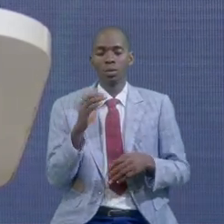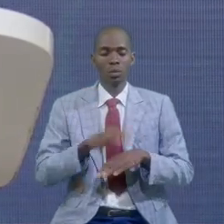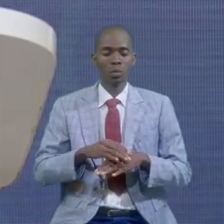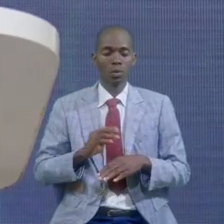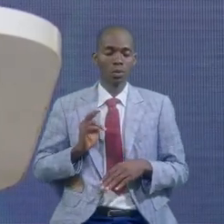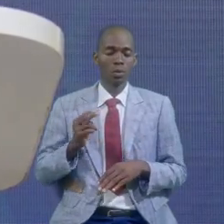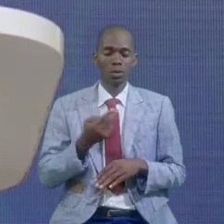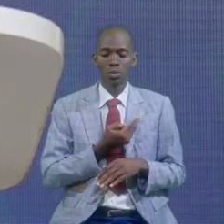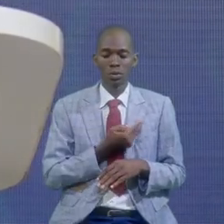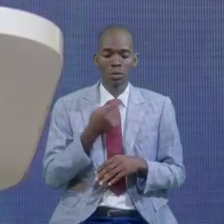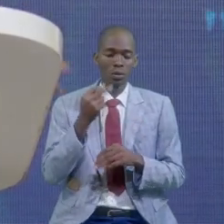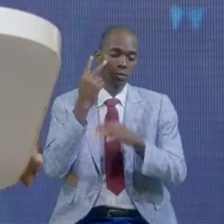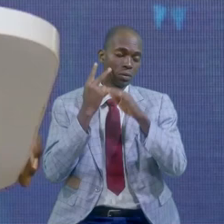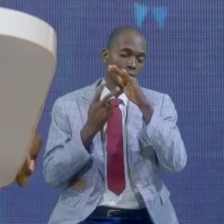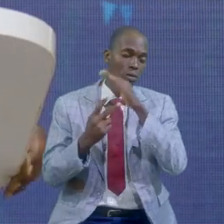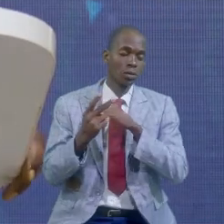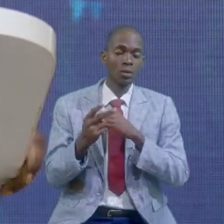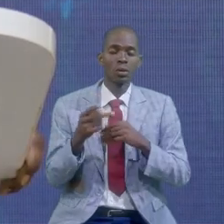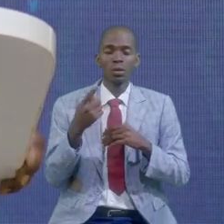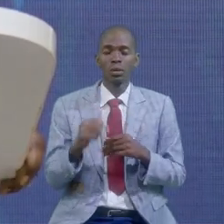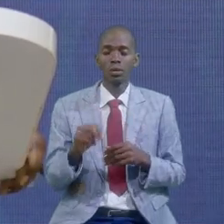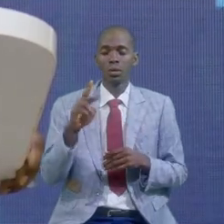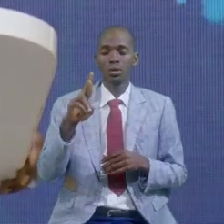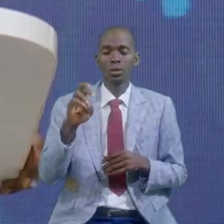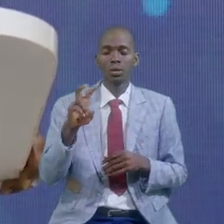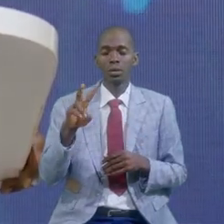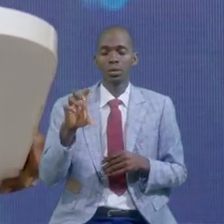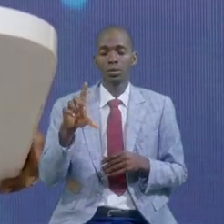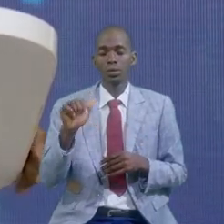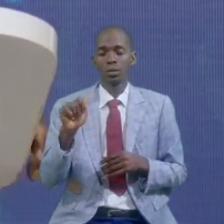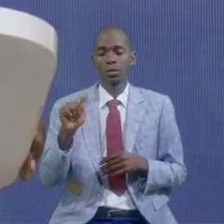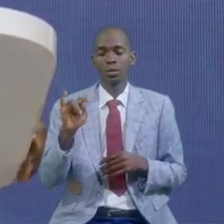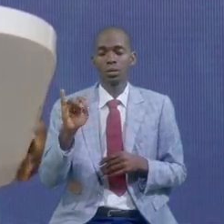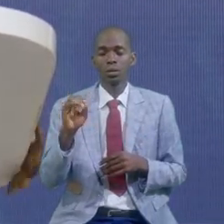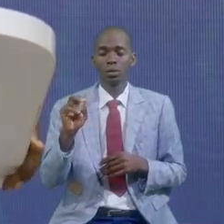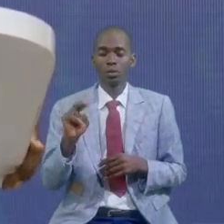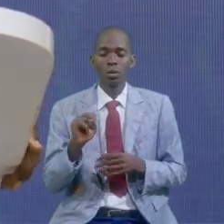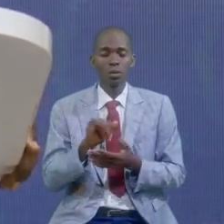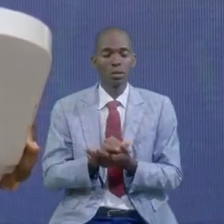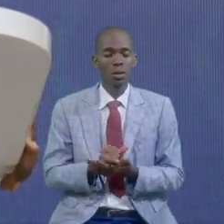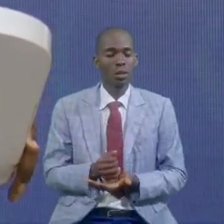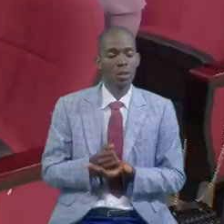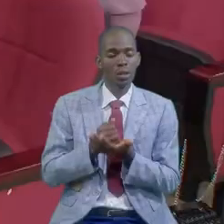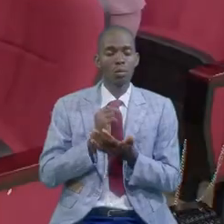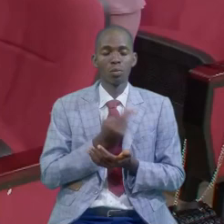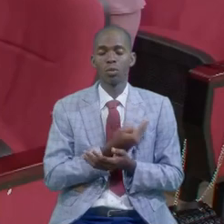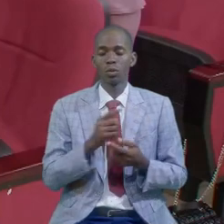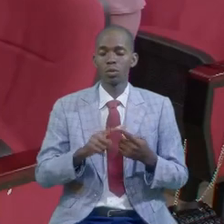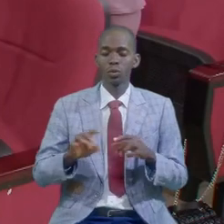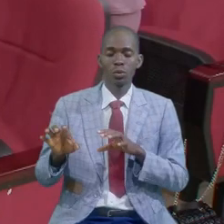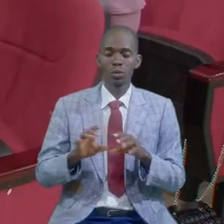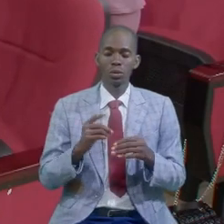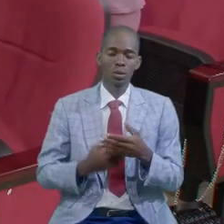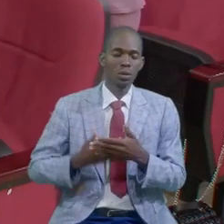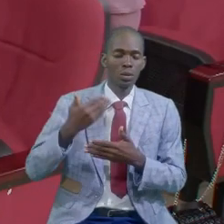the vision, the revelation that will help us to do the next thing at the next